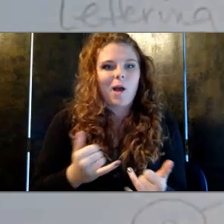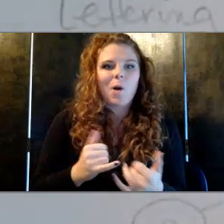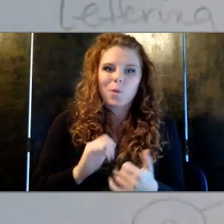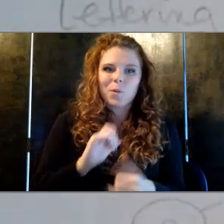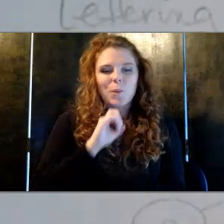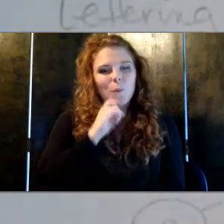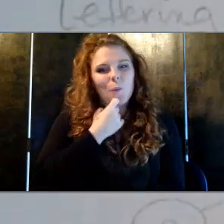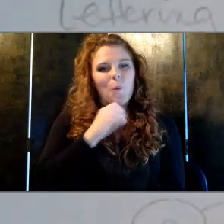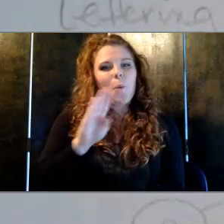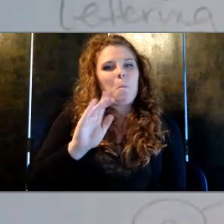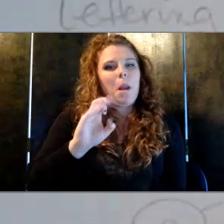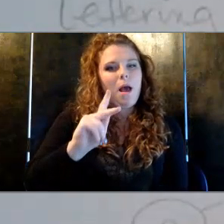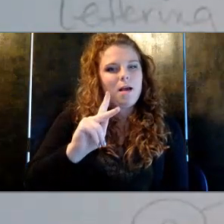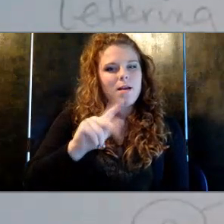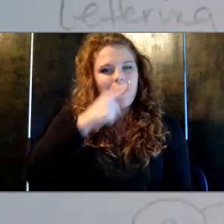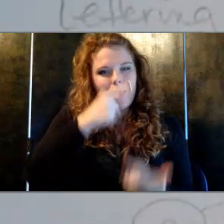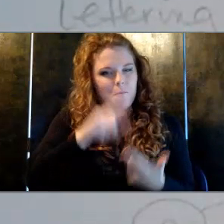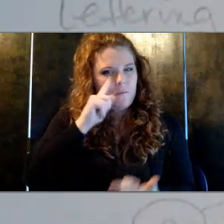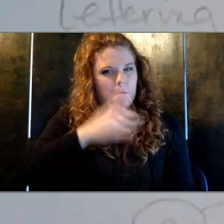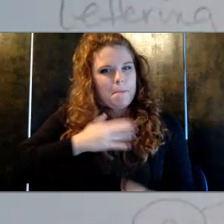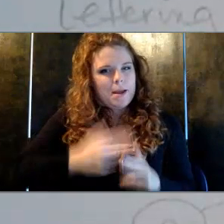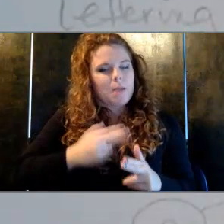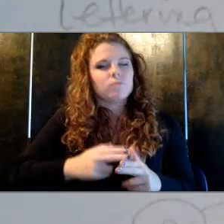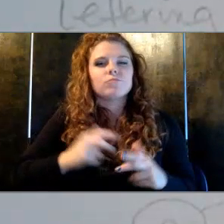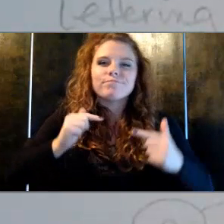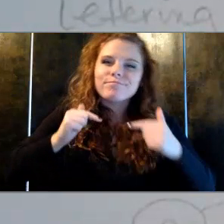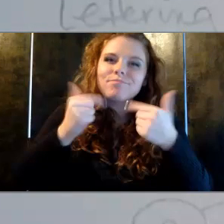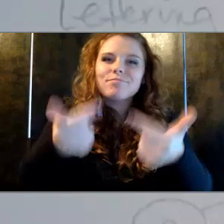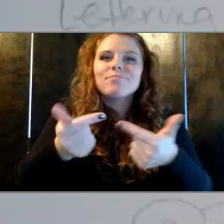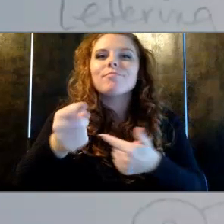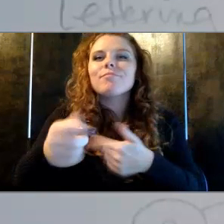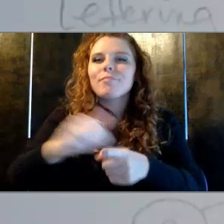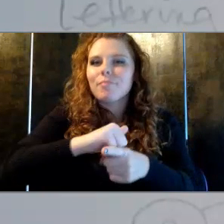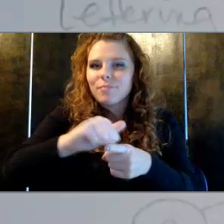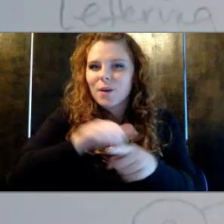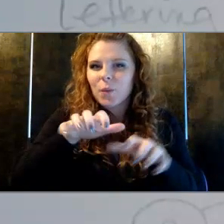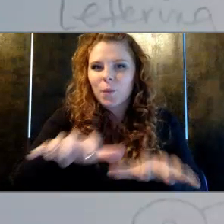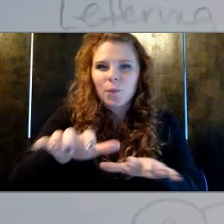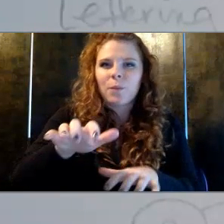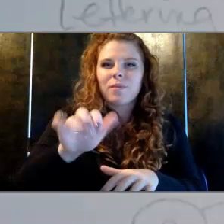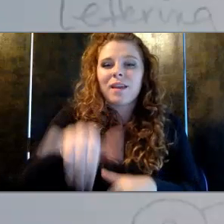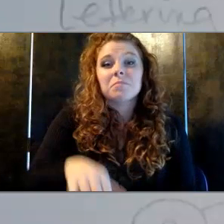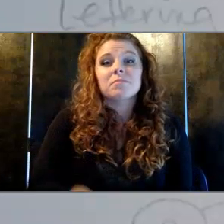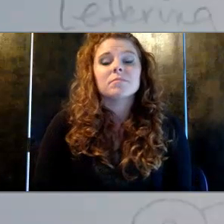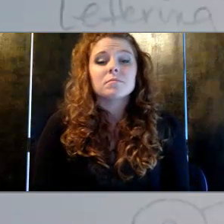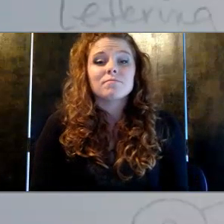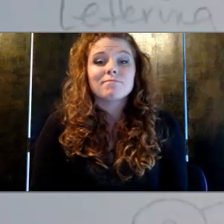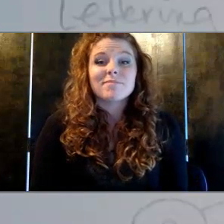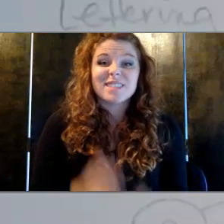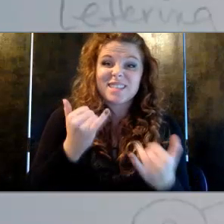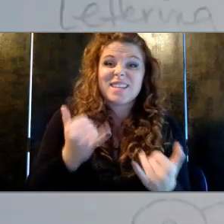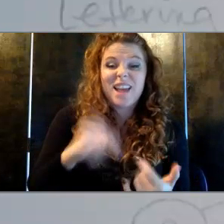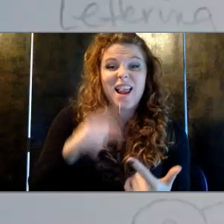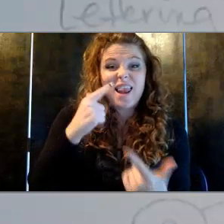spells my name and they're overlapping. So I want you guys to go ahead and practice doing that. okay? And that's